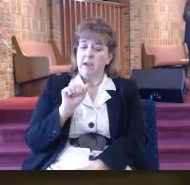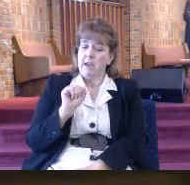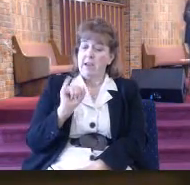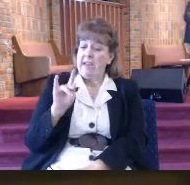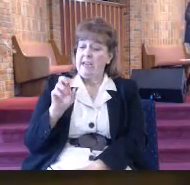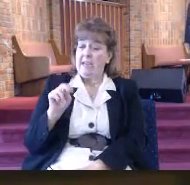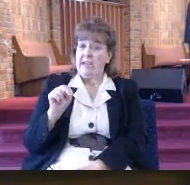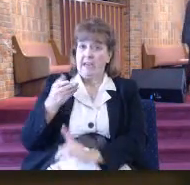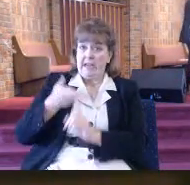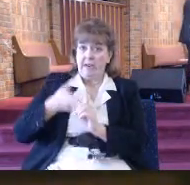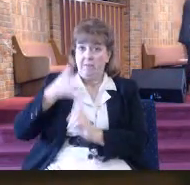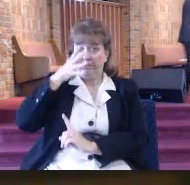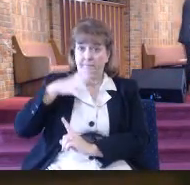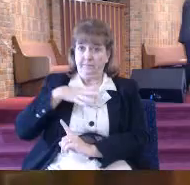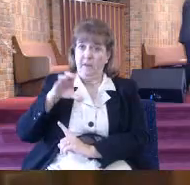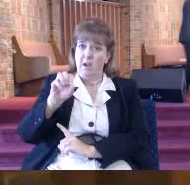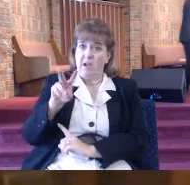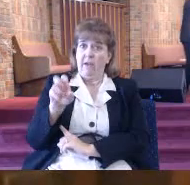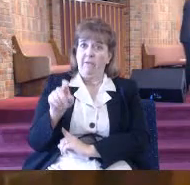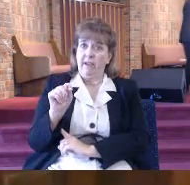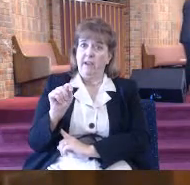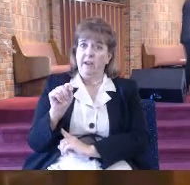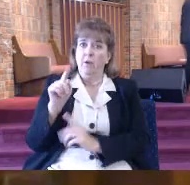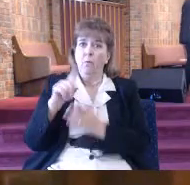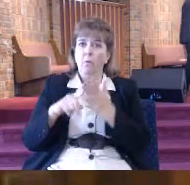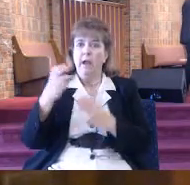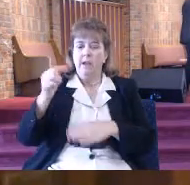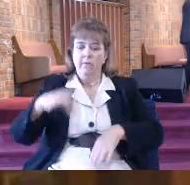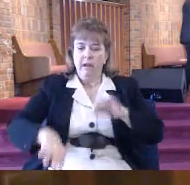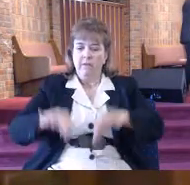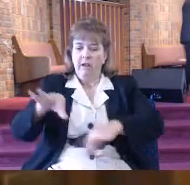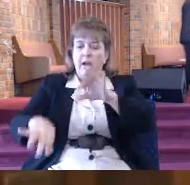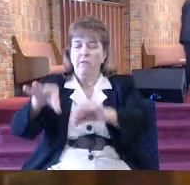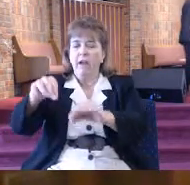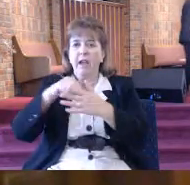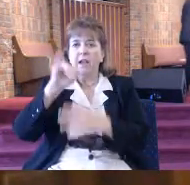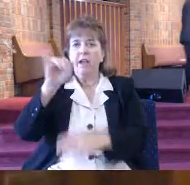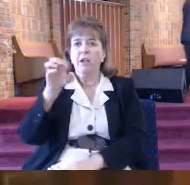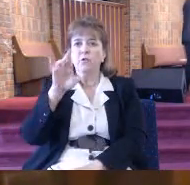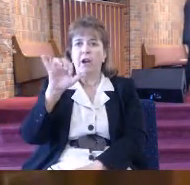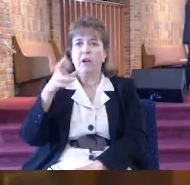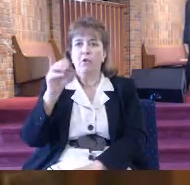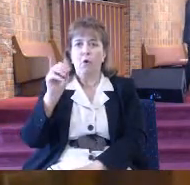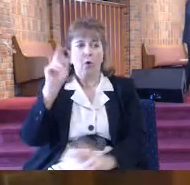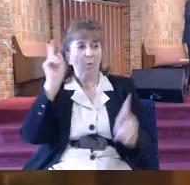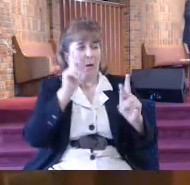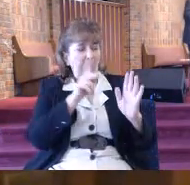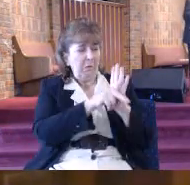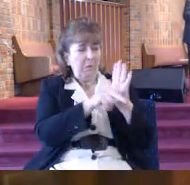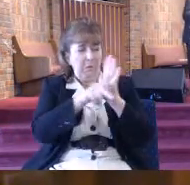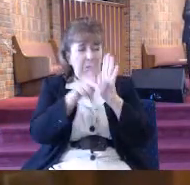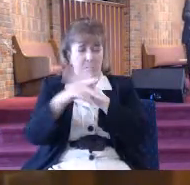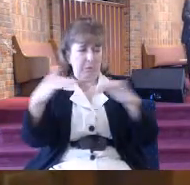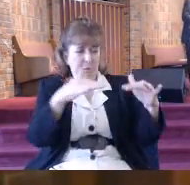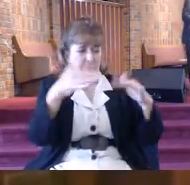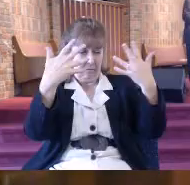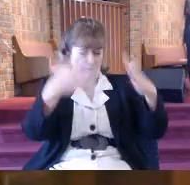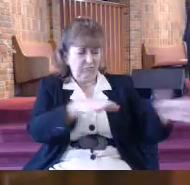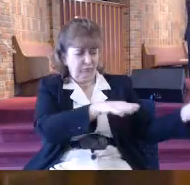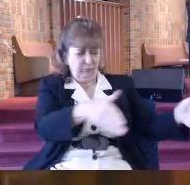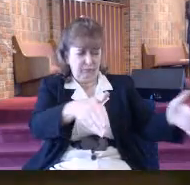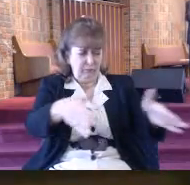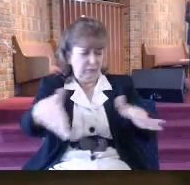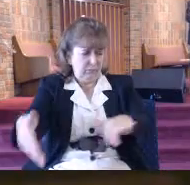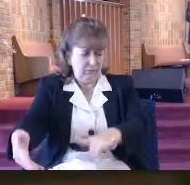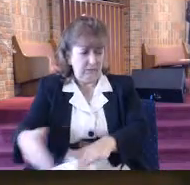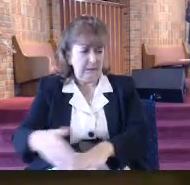the items that he found in Jericho. It didn't belong to anybody. Those people were dead. They'd been killed. Now what